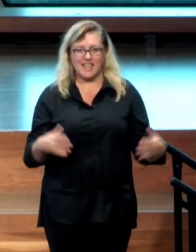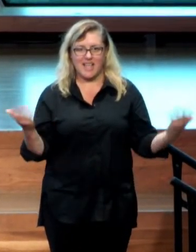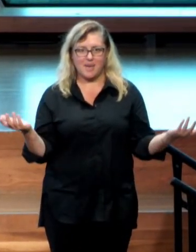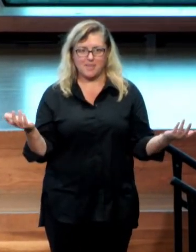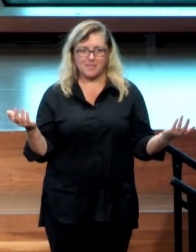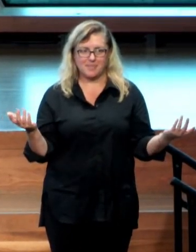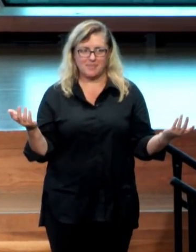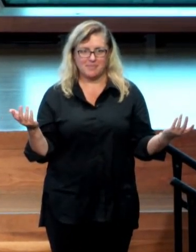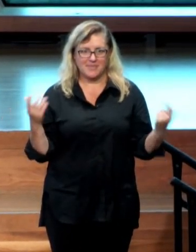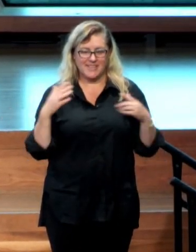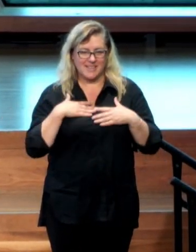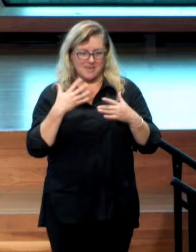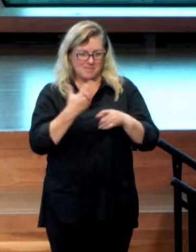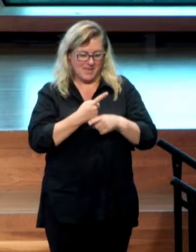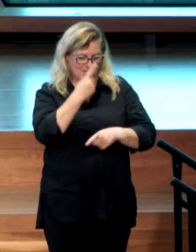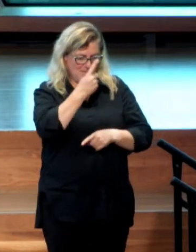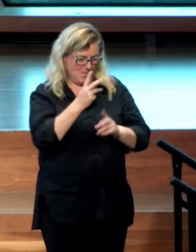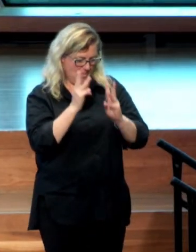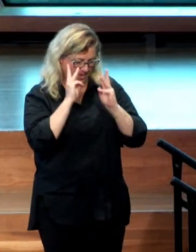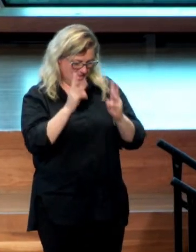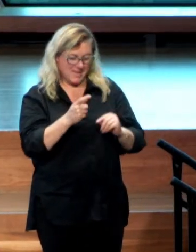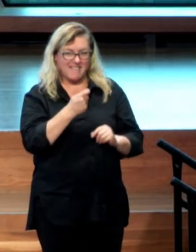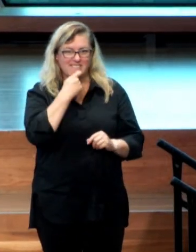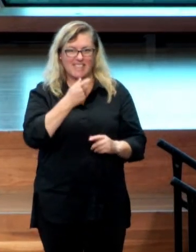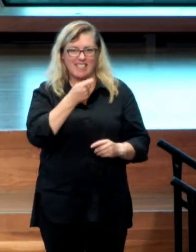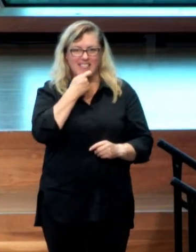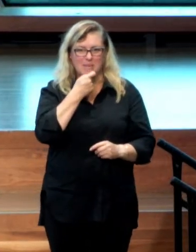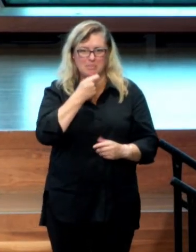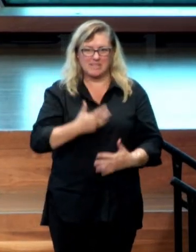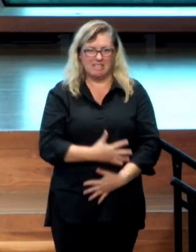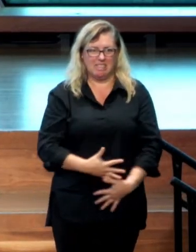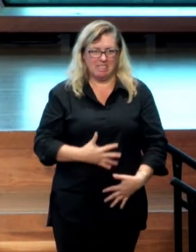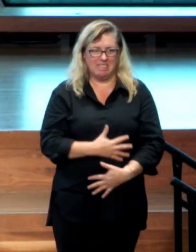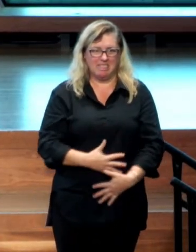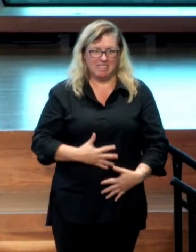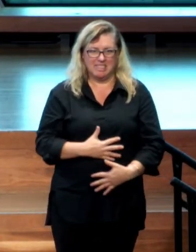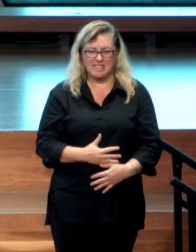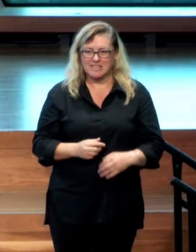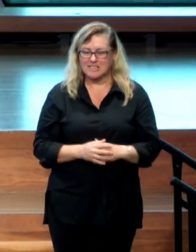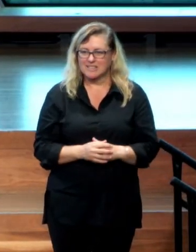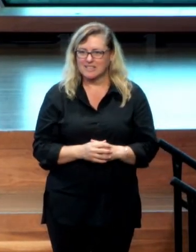Oh my God, this is wonderful, but I feel slightly ill. I